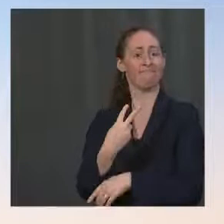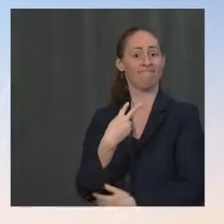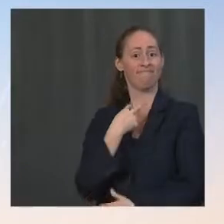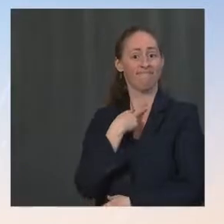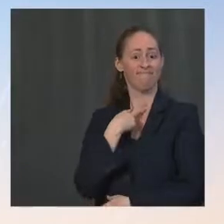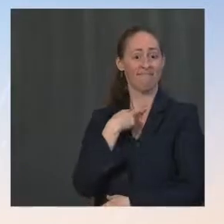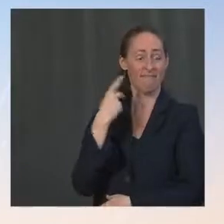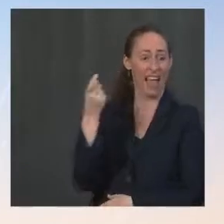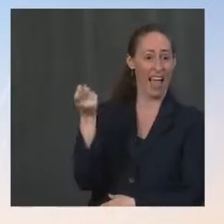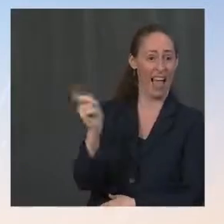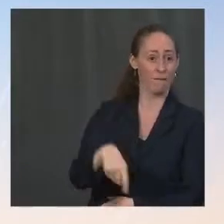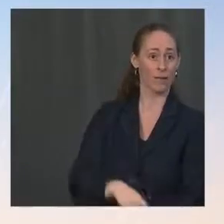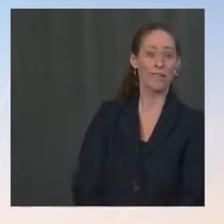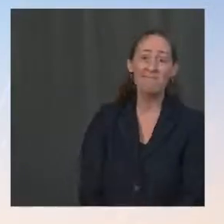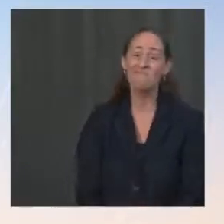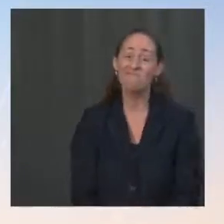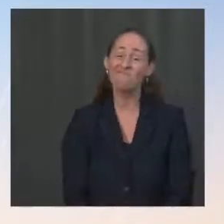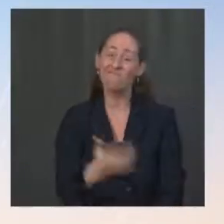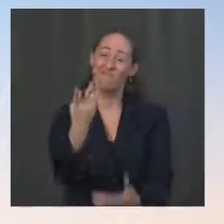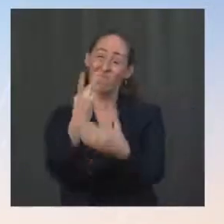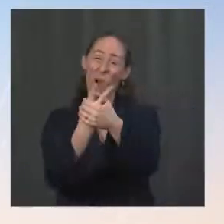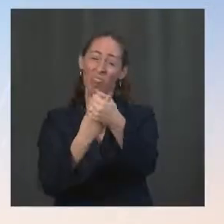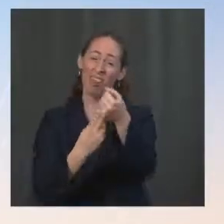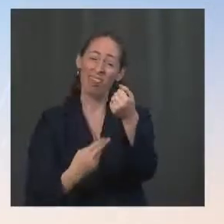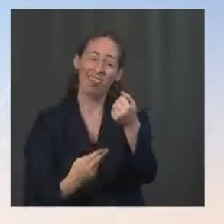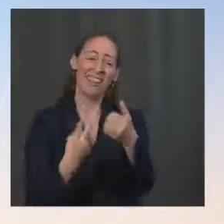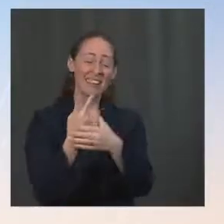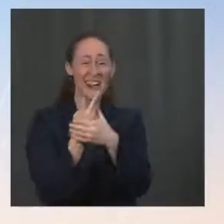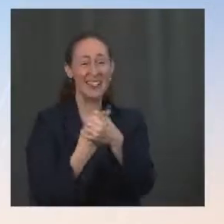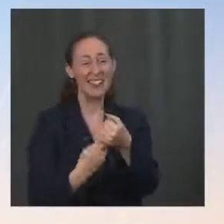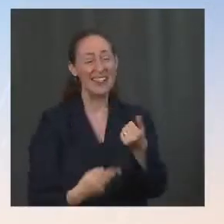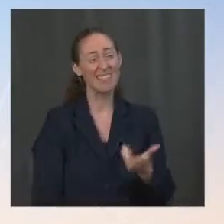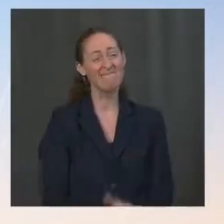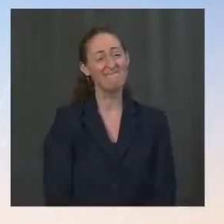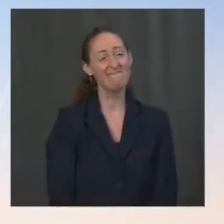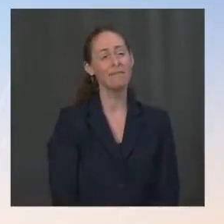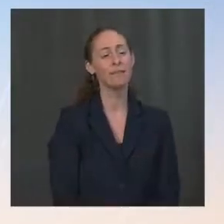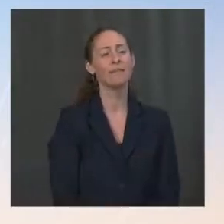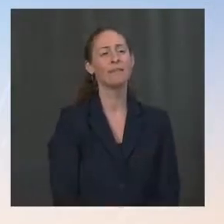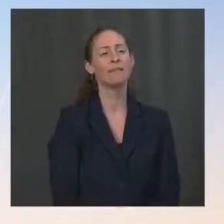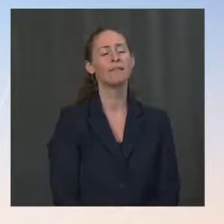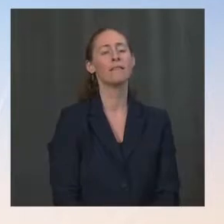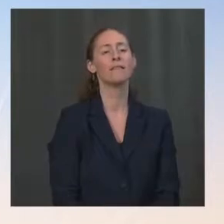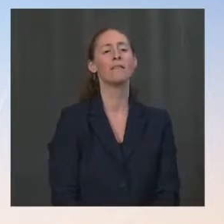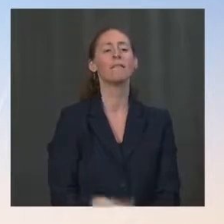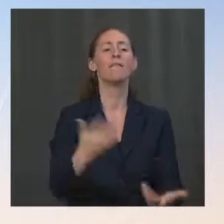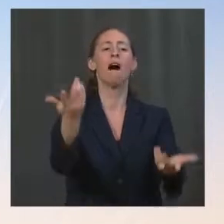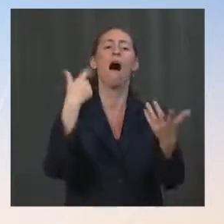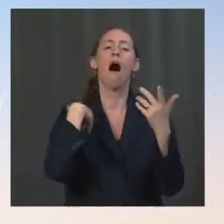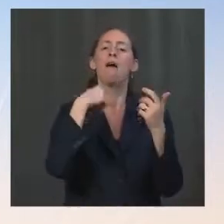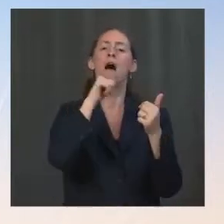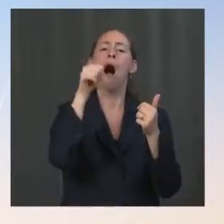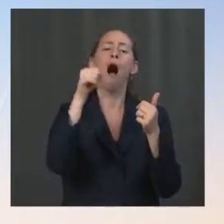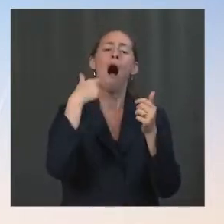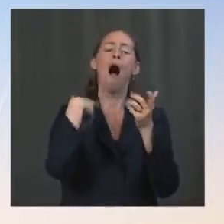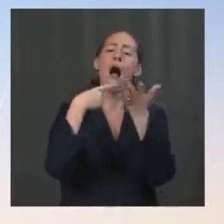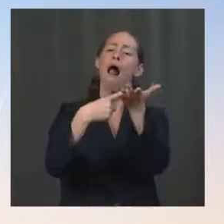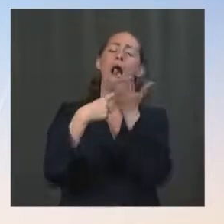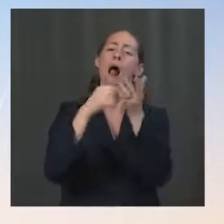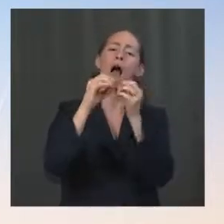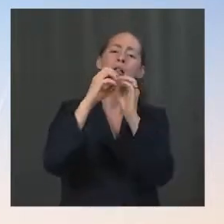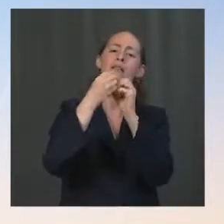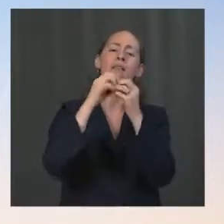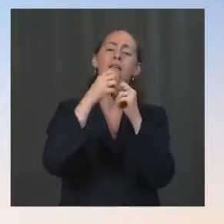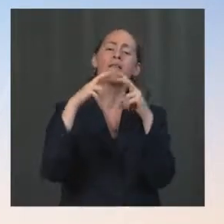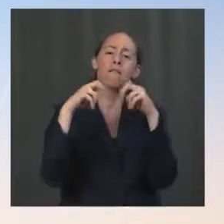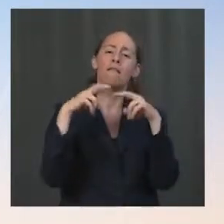both. And I will say, I know I won't get into a semantic debate, but I think it's worth repeating as often as I can that we don't trust the